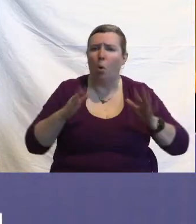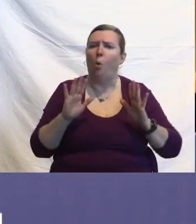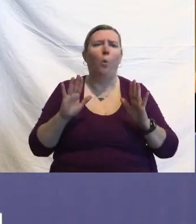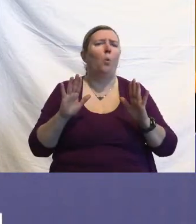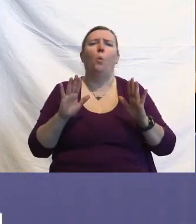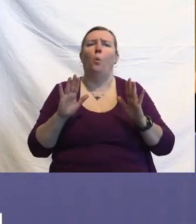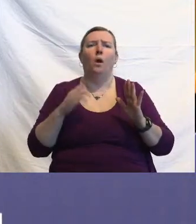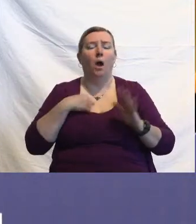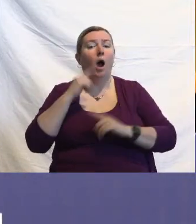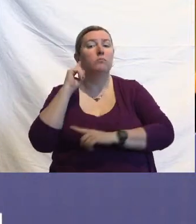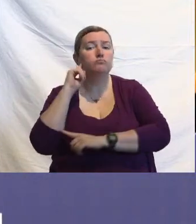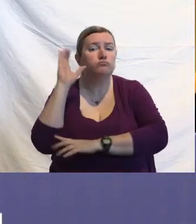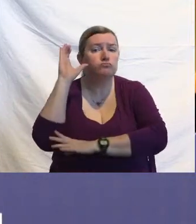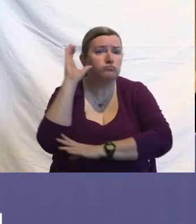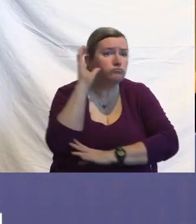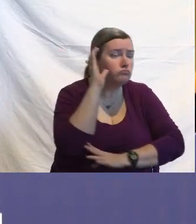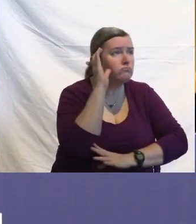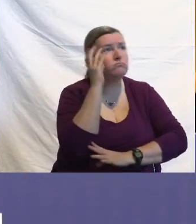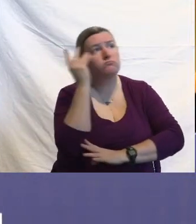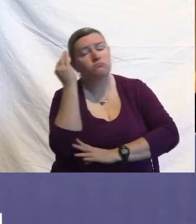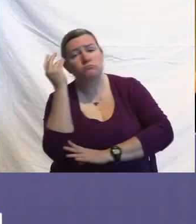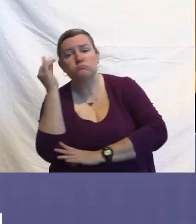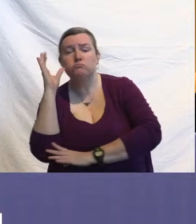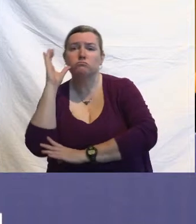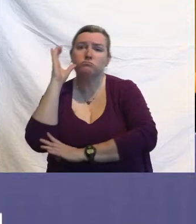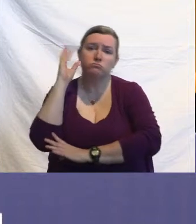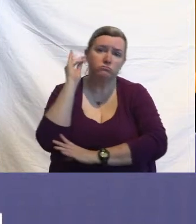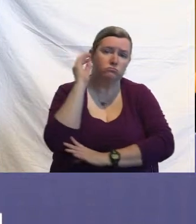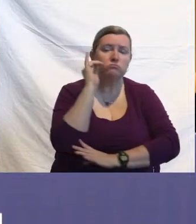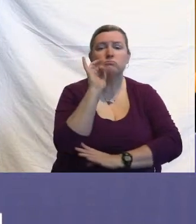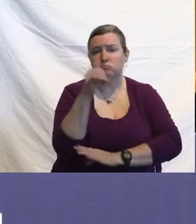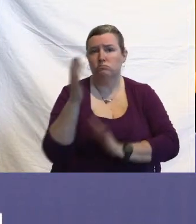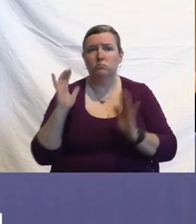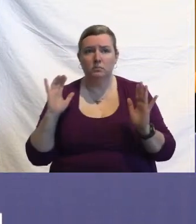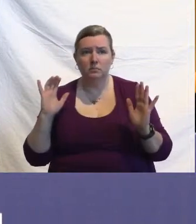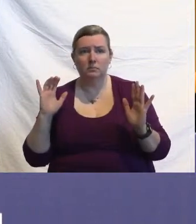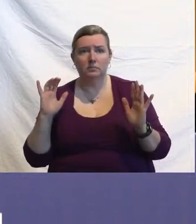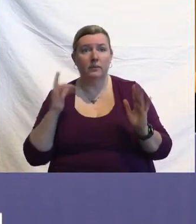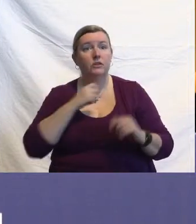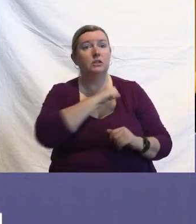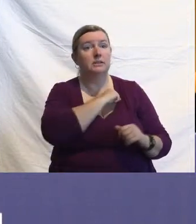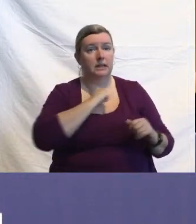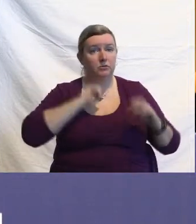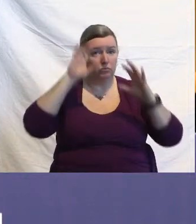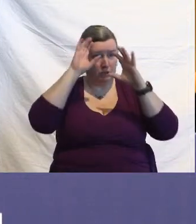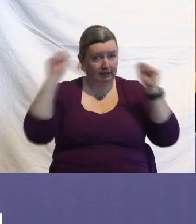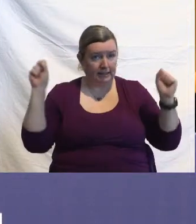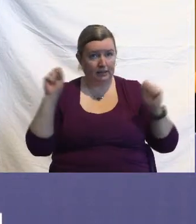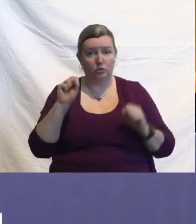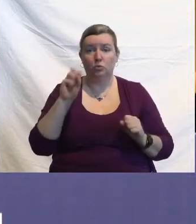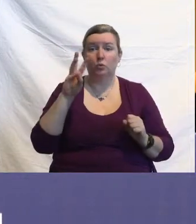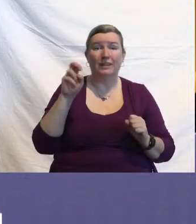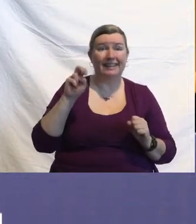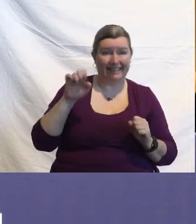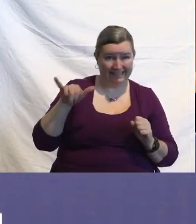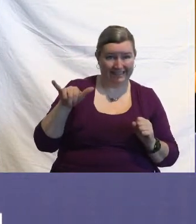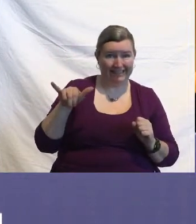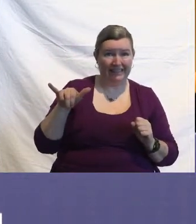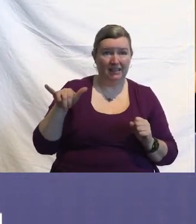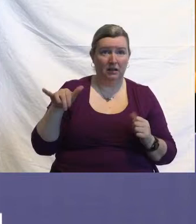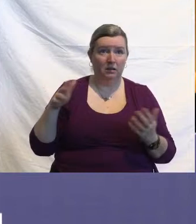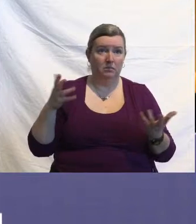won't. And I also think, the Senate President Sweeney deserves, I don't know his race in